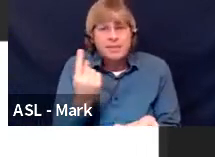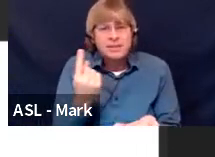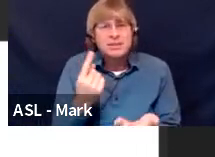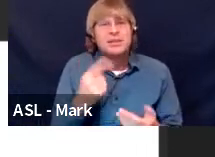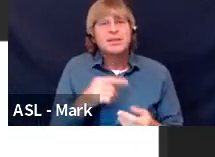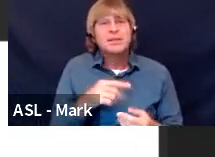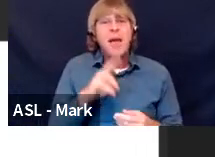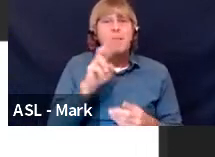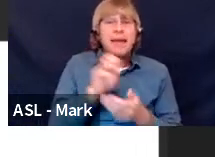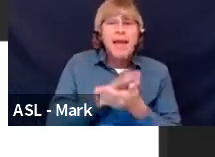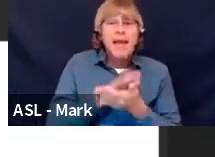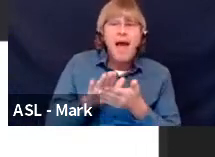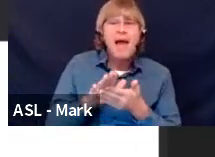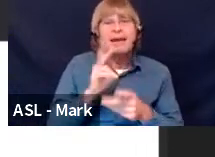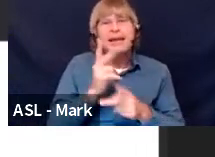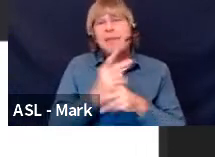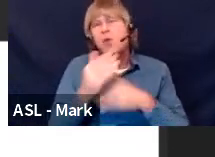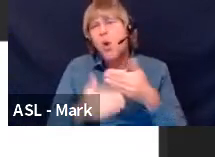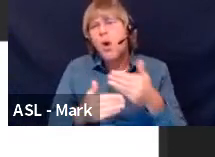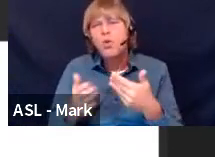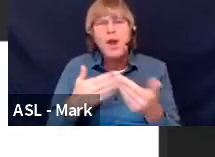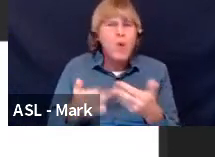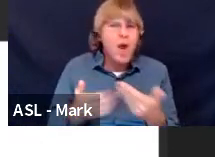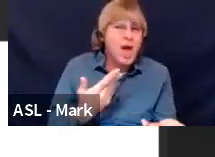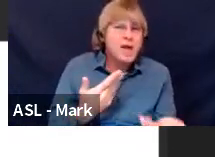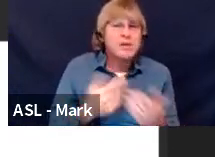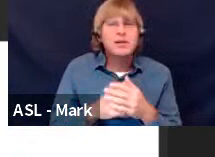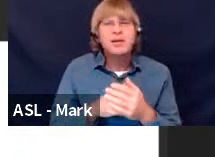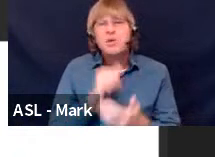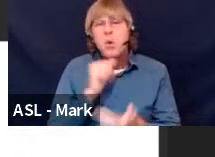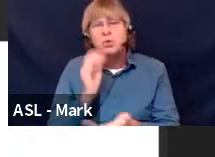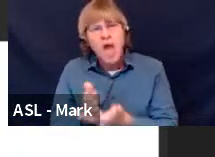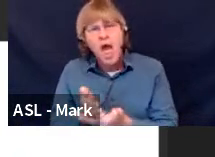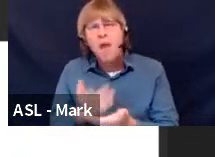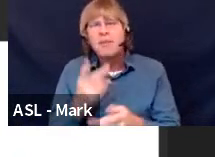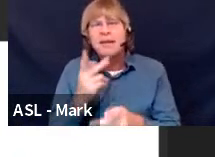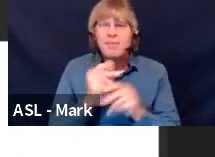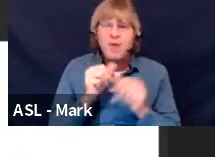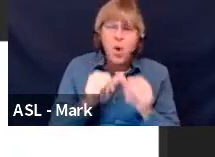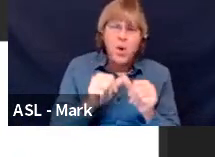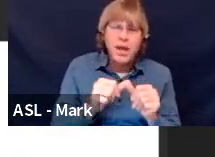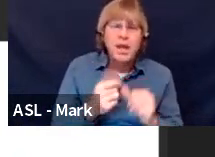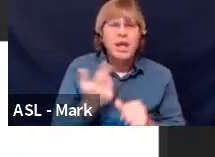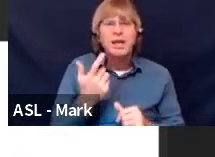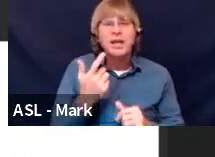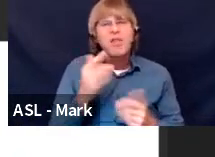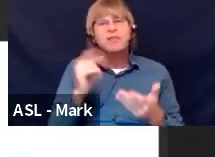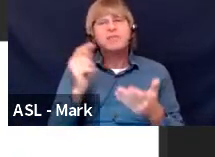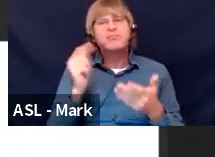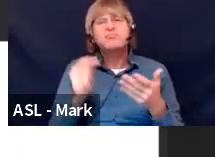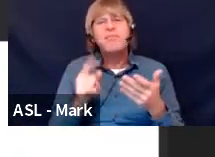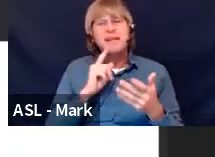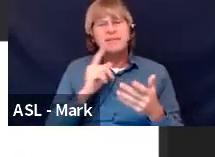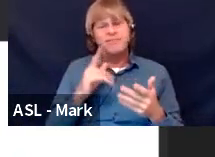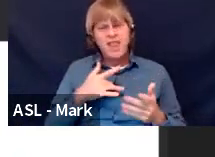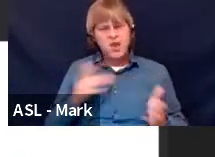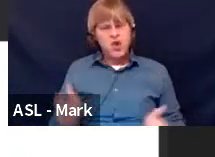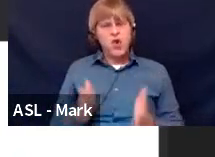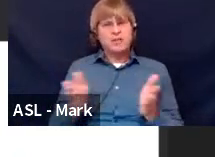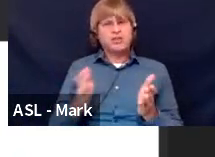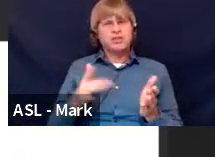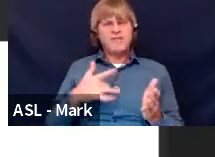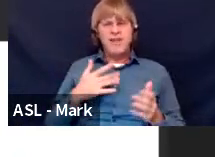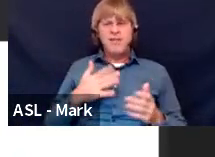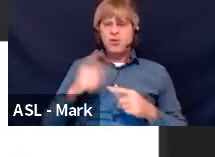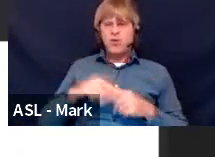be kind and keep going no matter what. Don't stop, keep going. You know, the things that were encouraging and